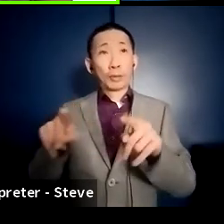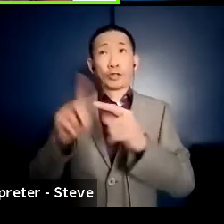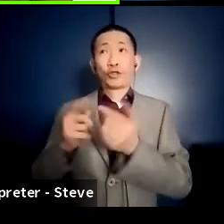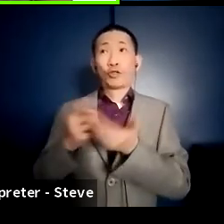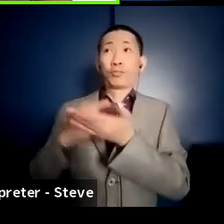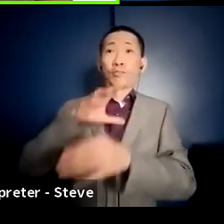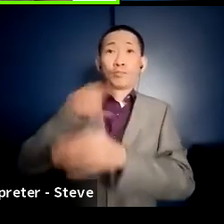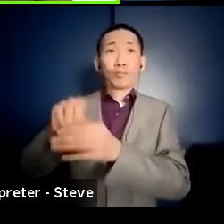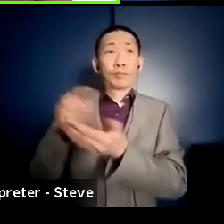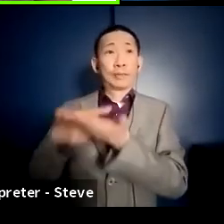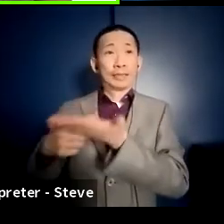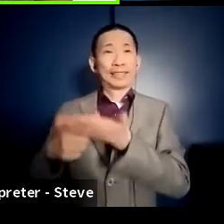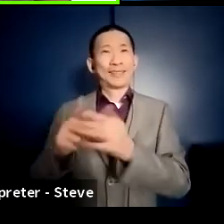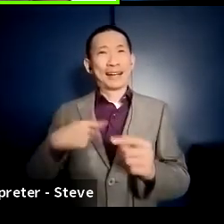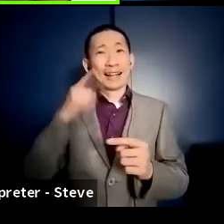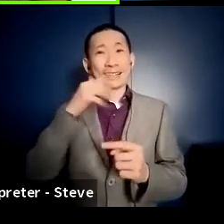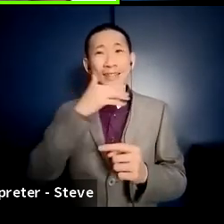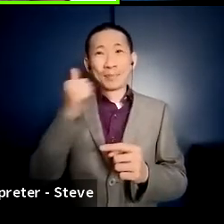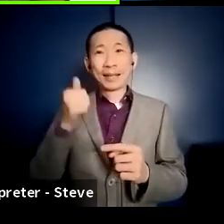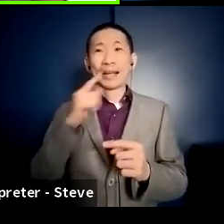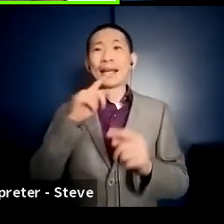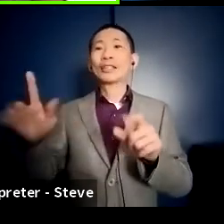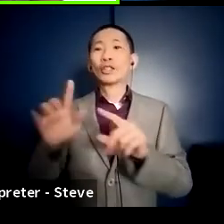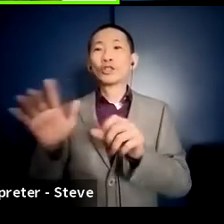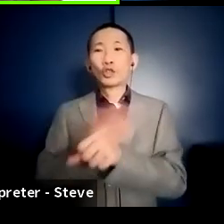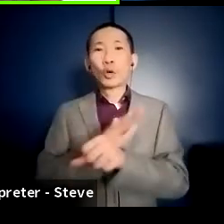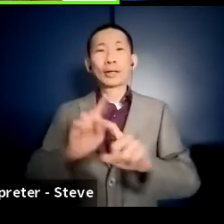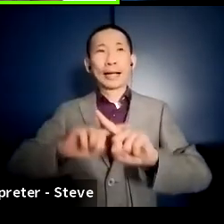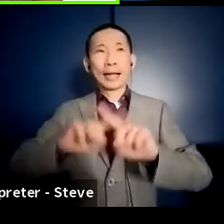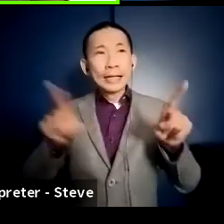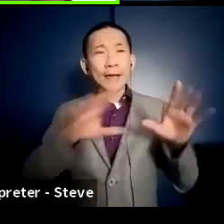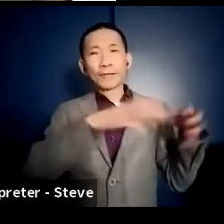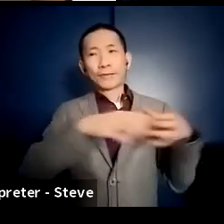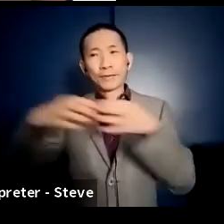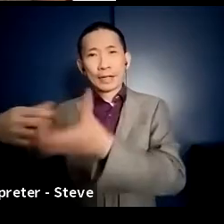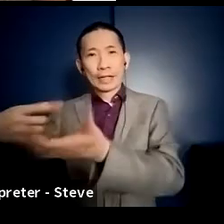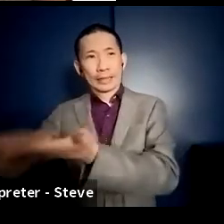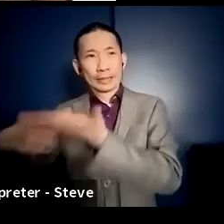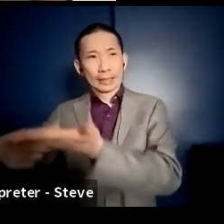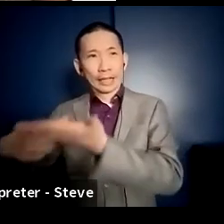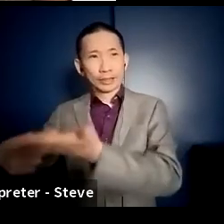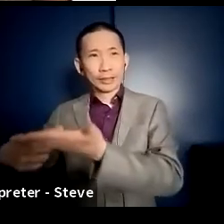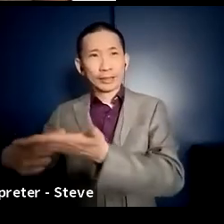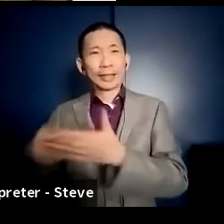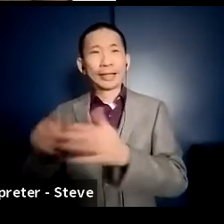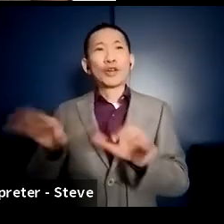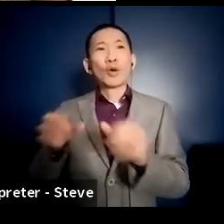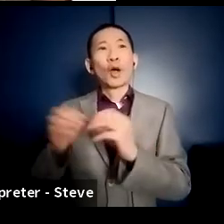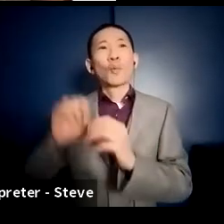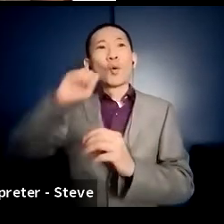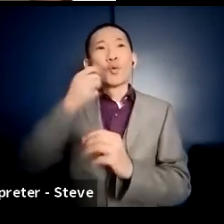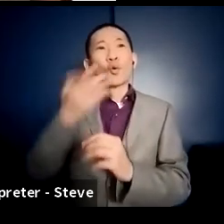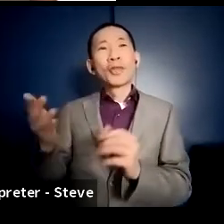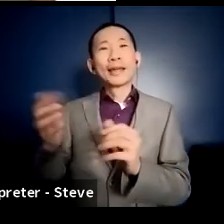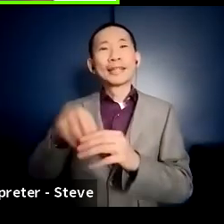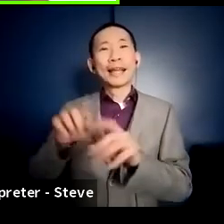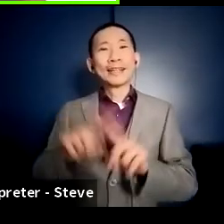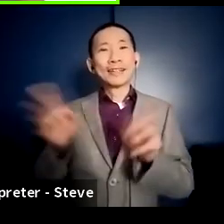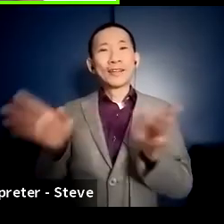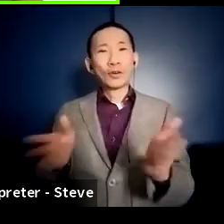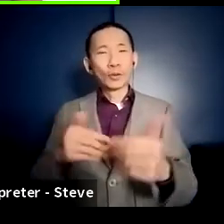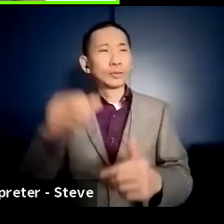It's an entirely different table. That's like doing much cooler things in a different room.